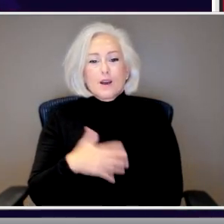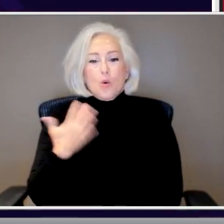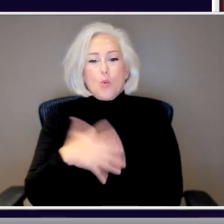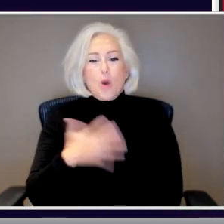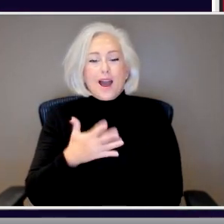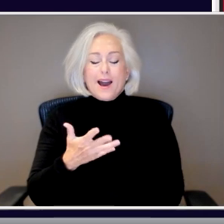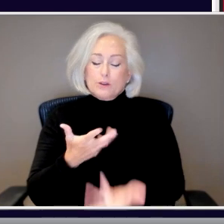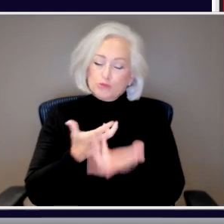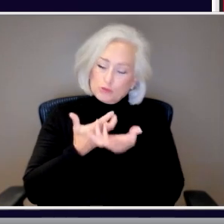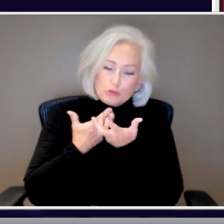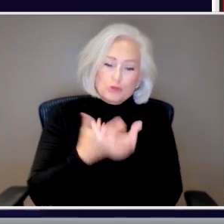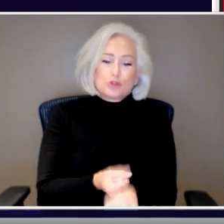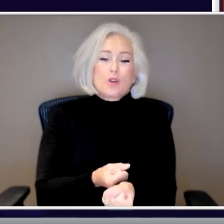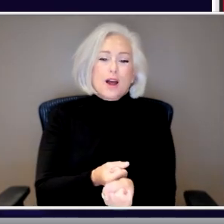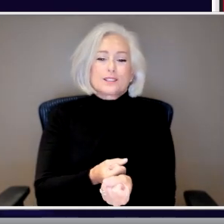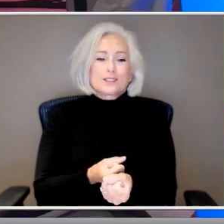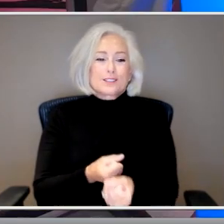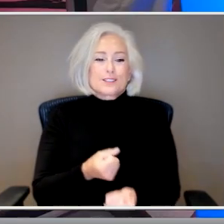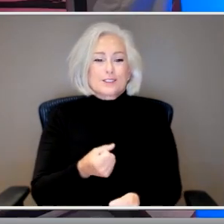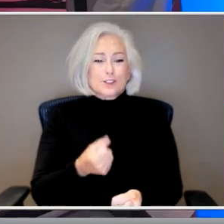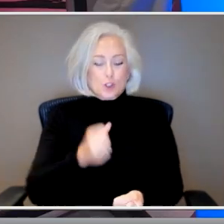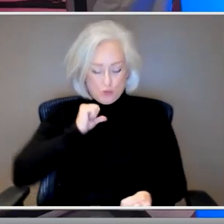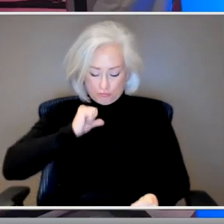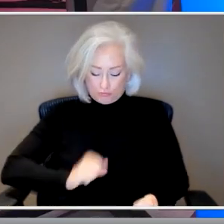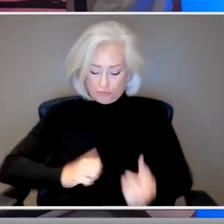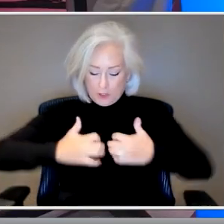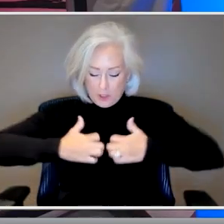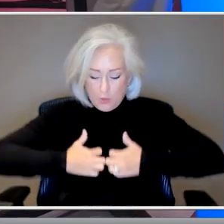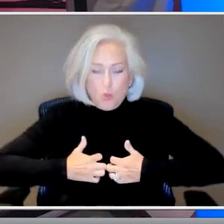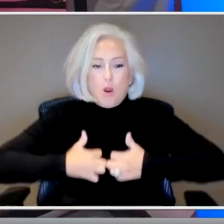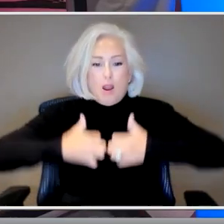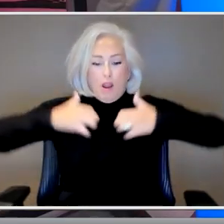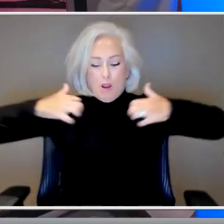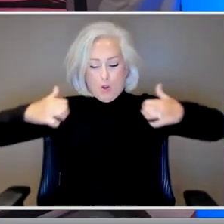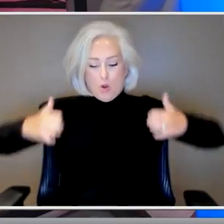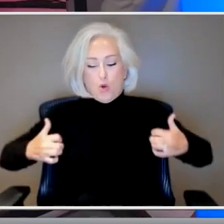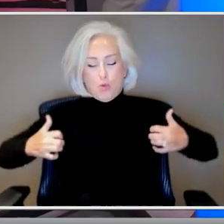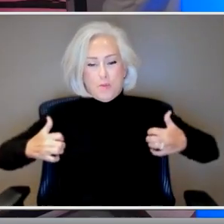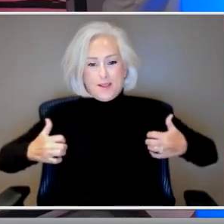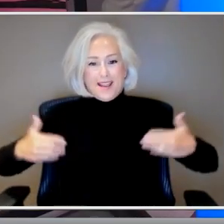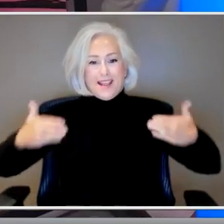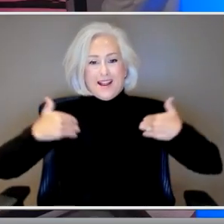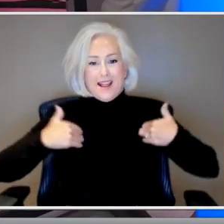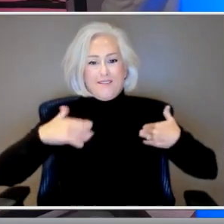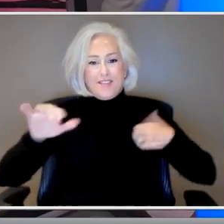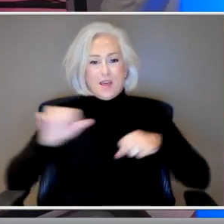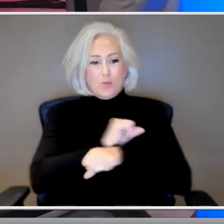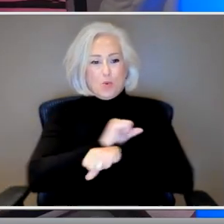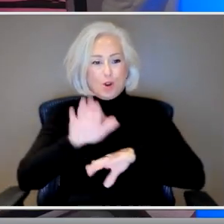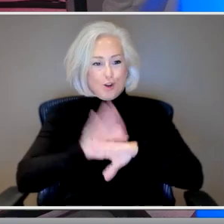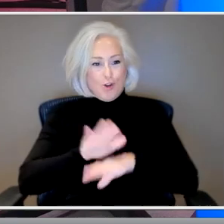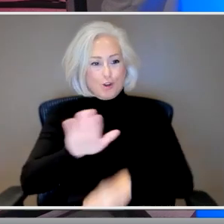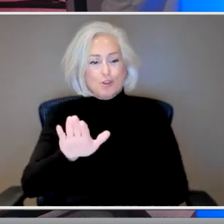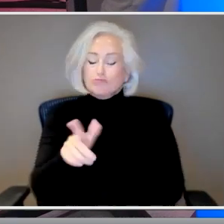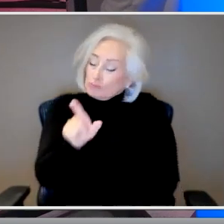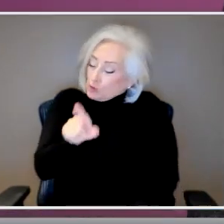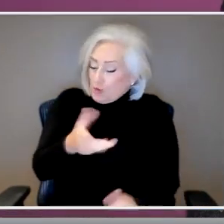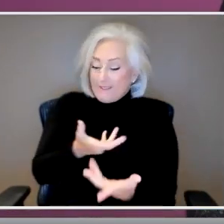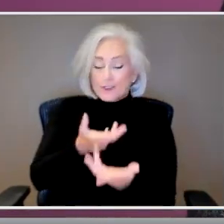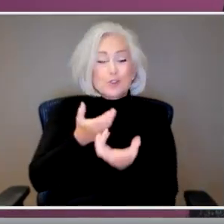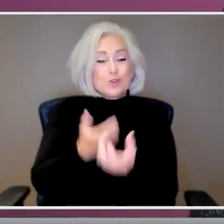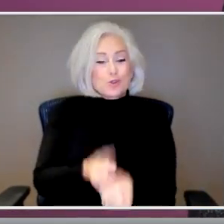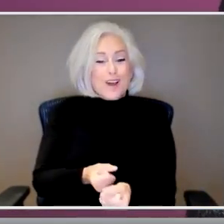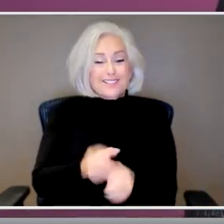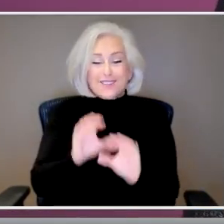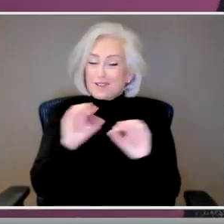to have your chest wide open. Well, The this guy, alternative, you have to Yeah. trust, because there isn't much